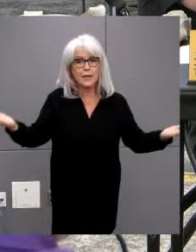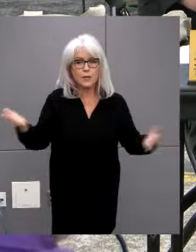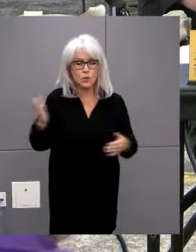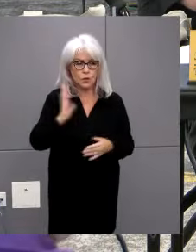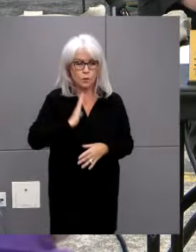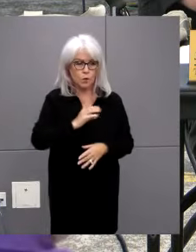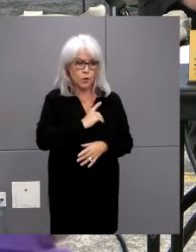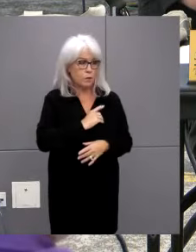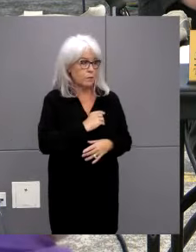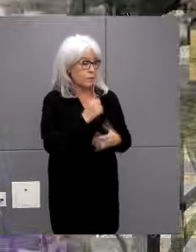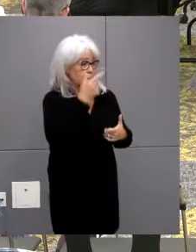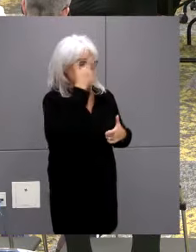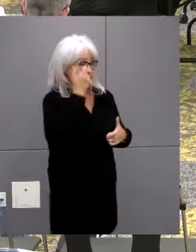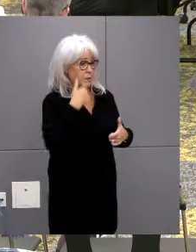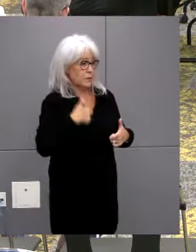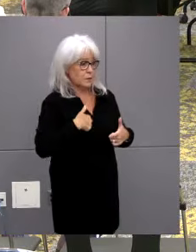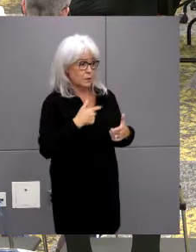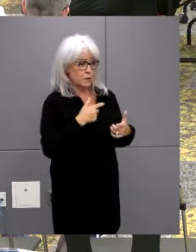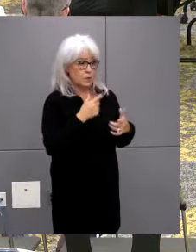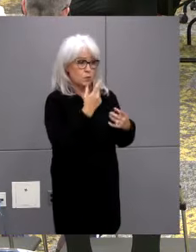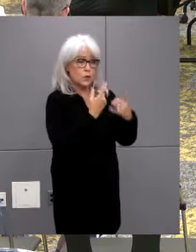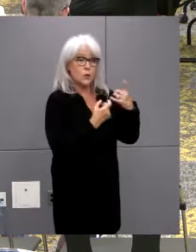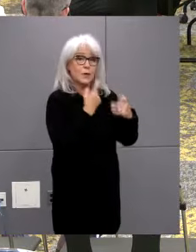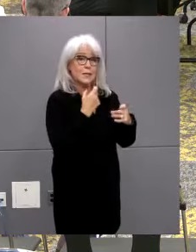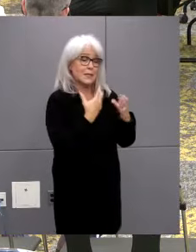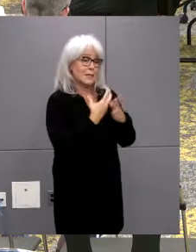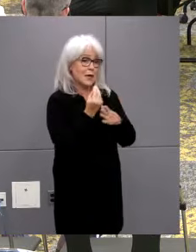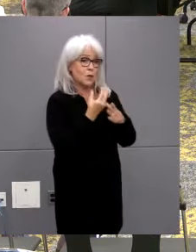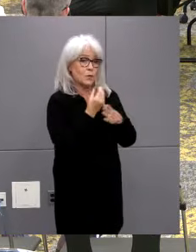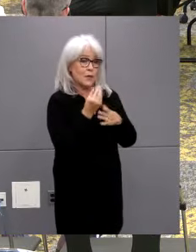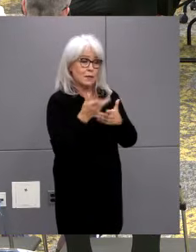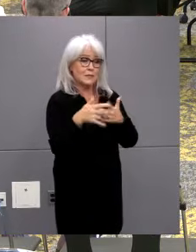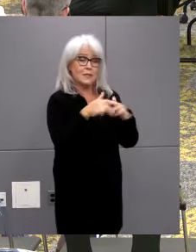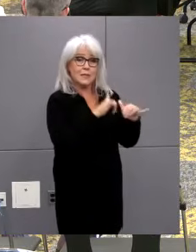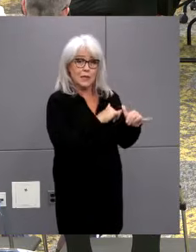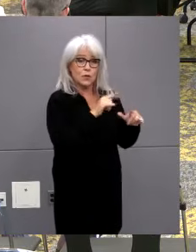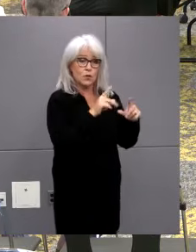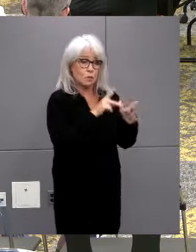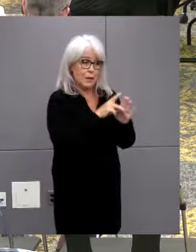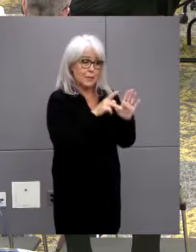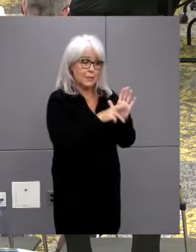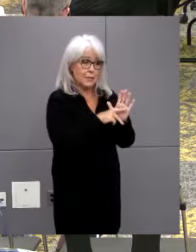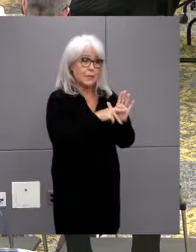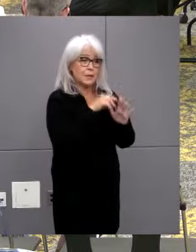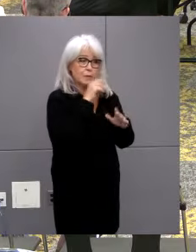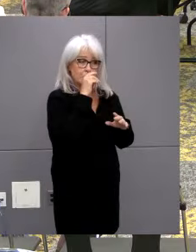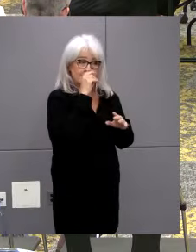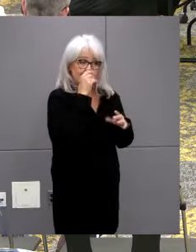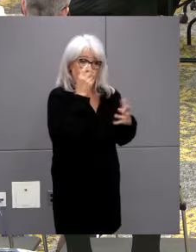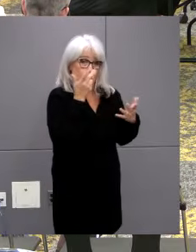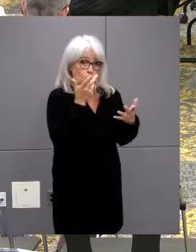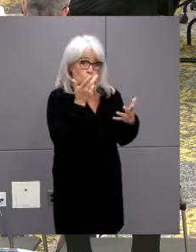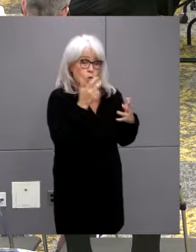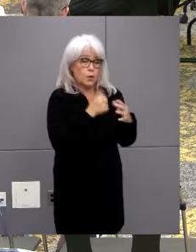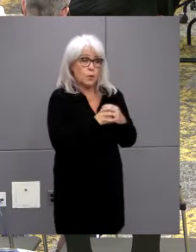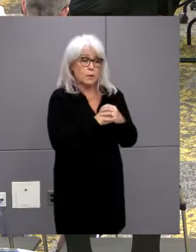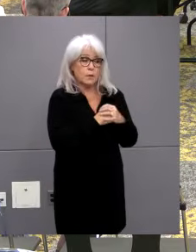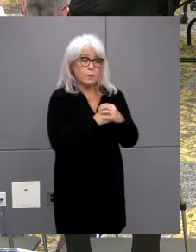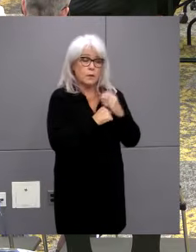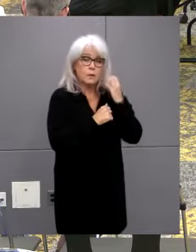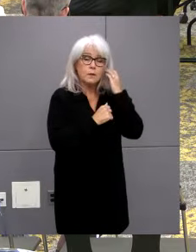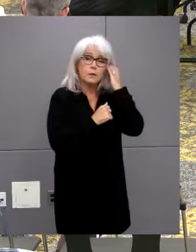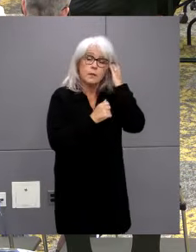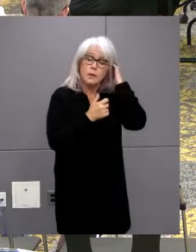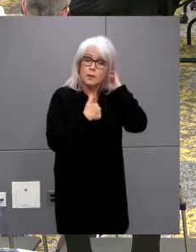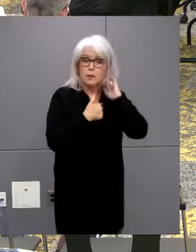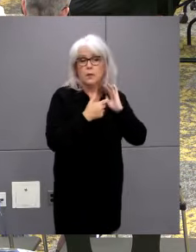it's a request that's outside of standard policy. And so it was